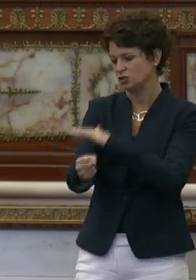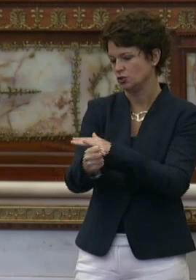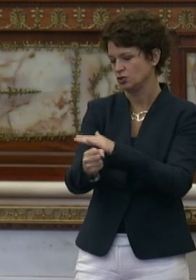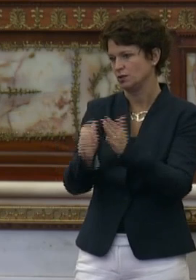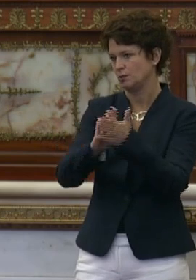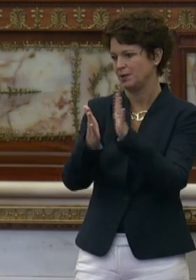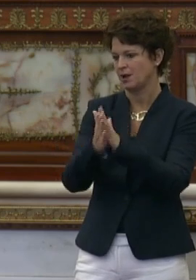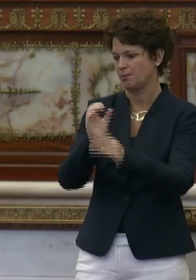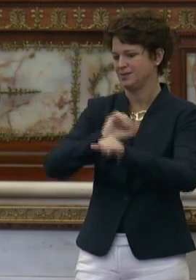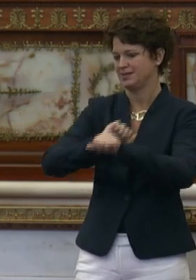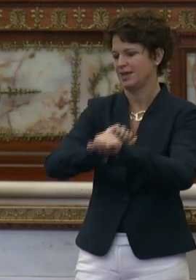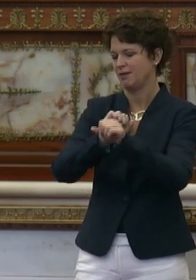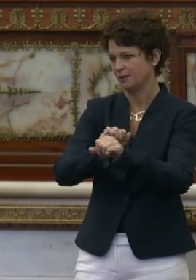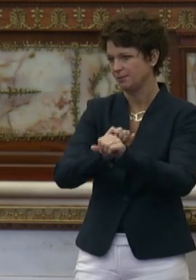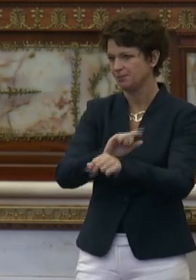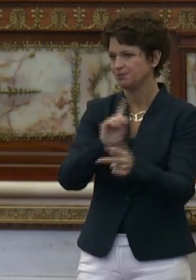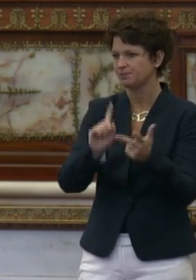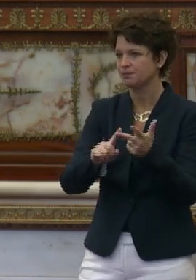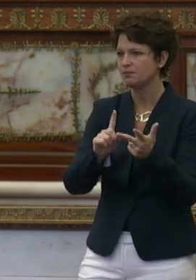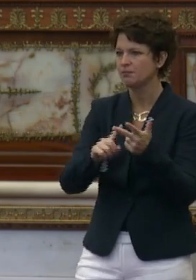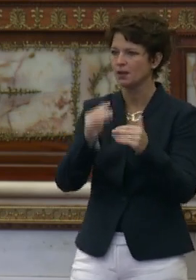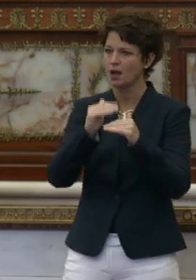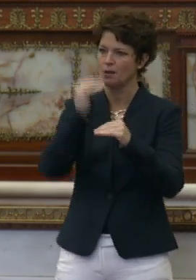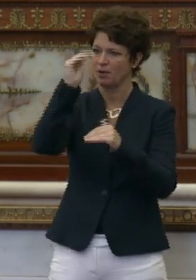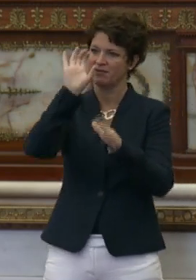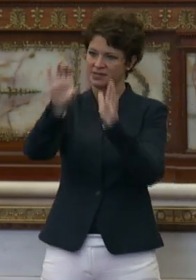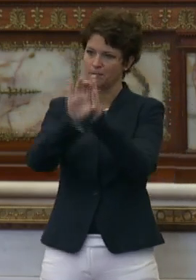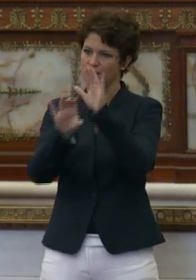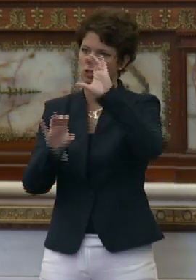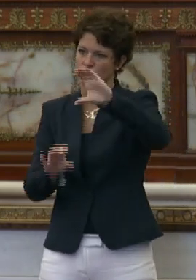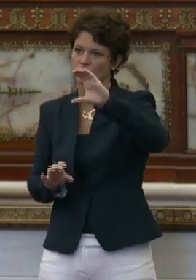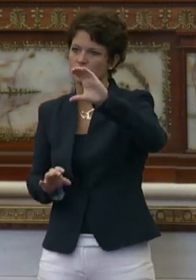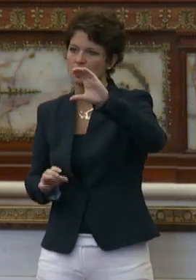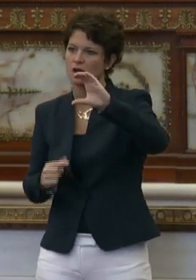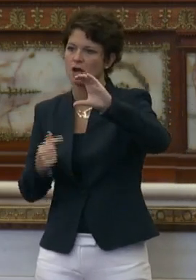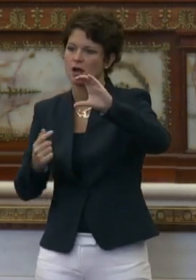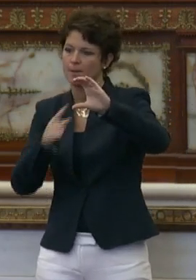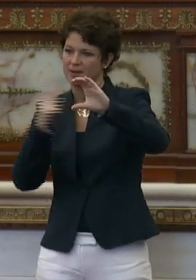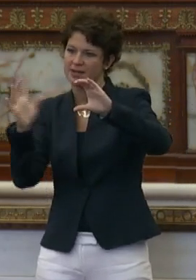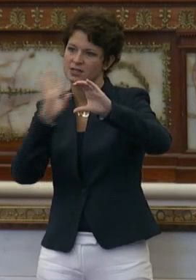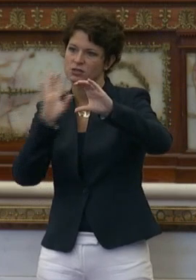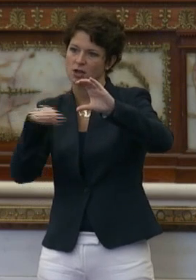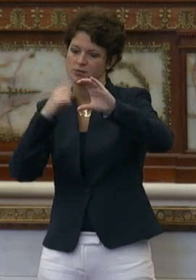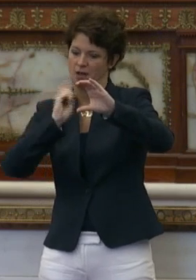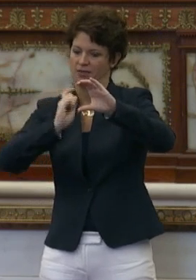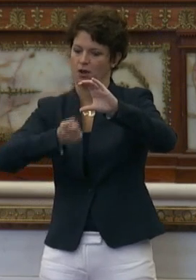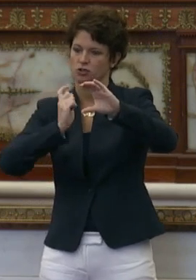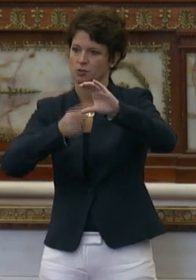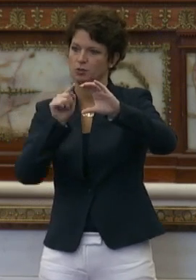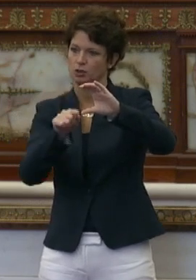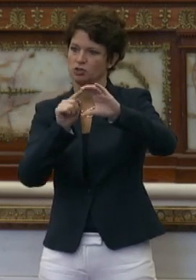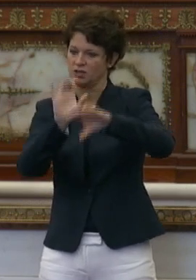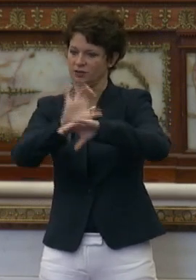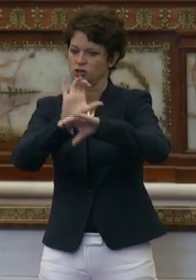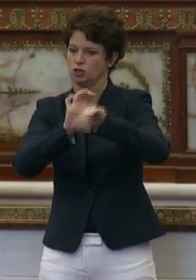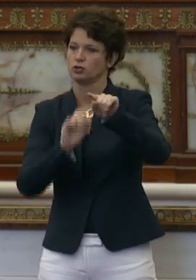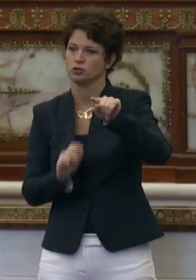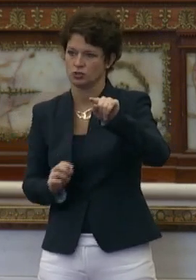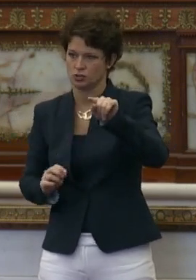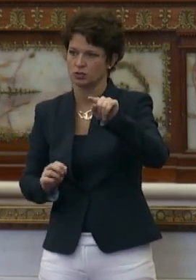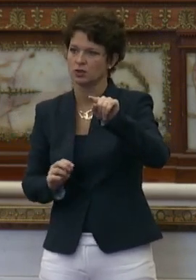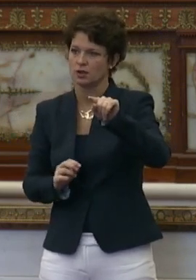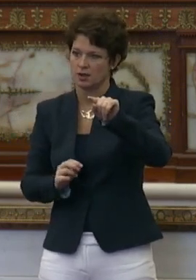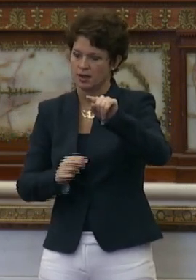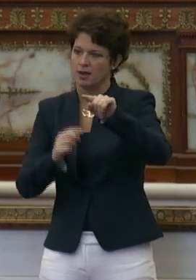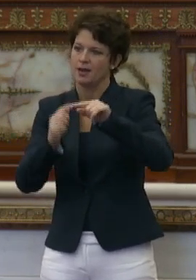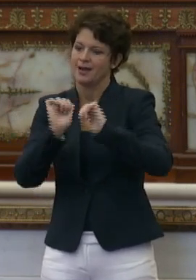slavery. Above that is a picture that I put up there because it talks about the contribution of the church and